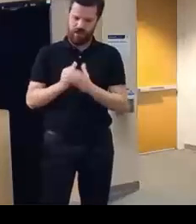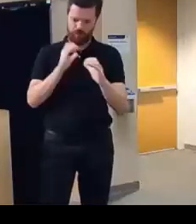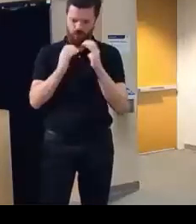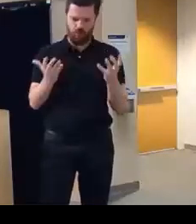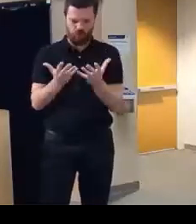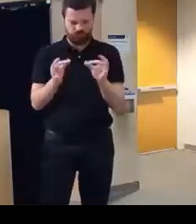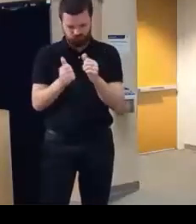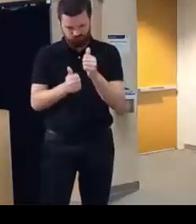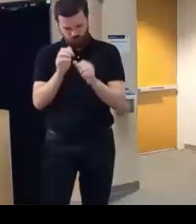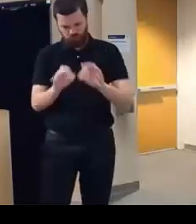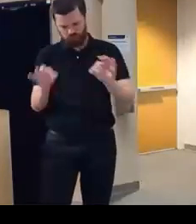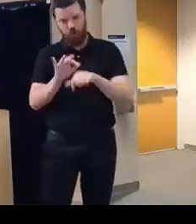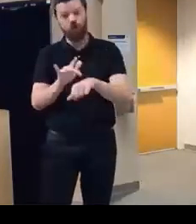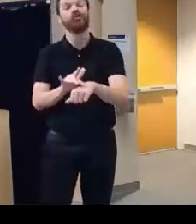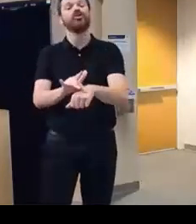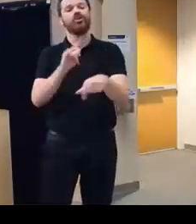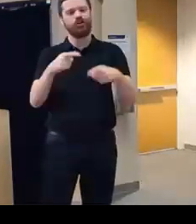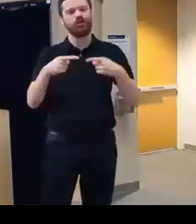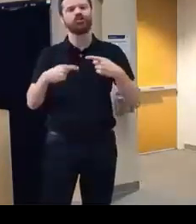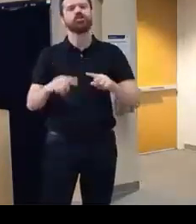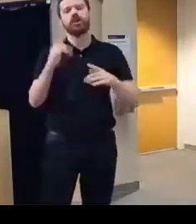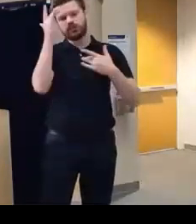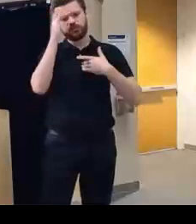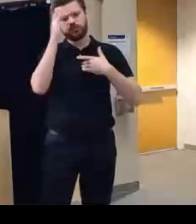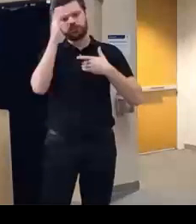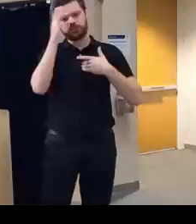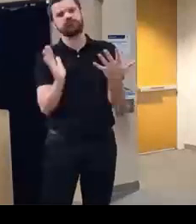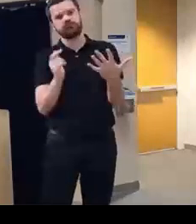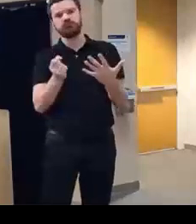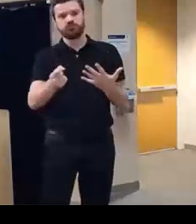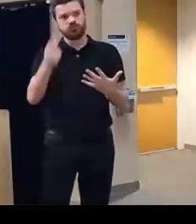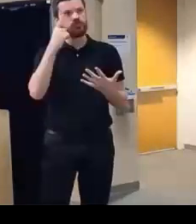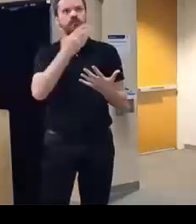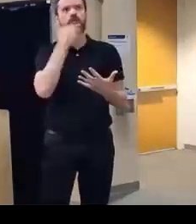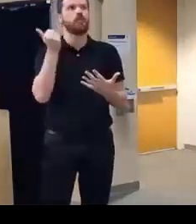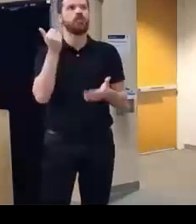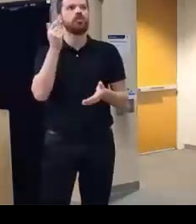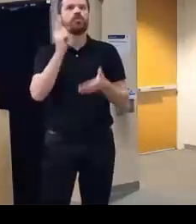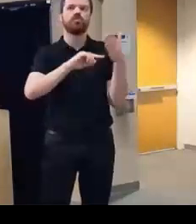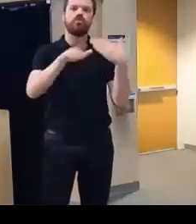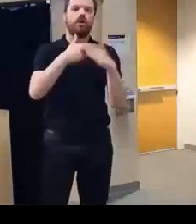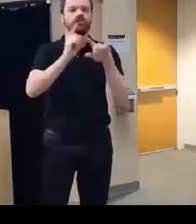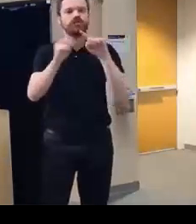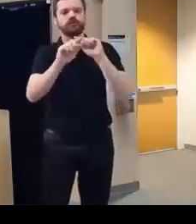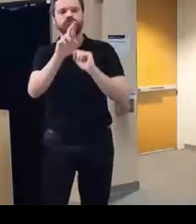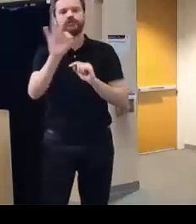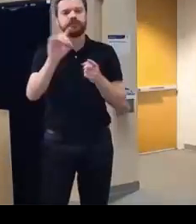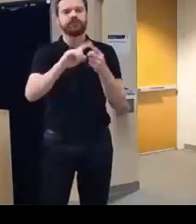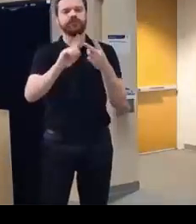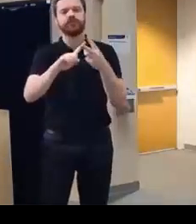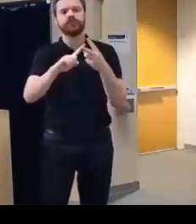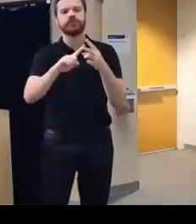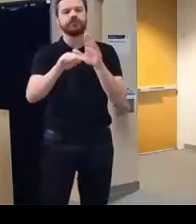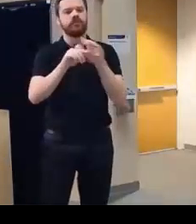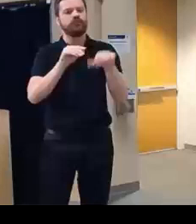really important to them earlier on in the course of their disease, understanding better what all the risk factors are and the side